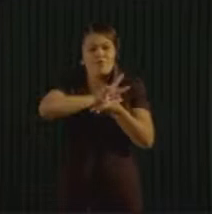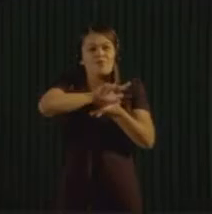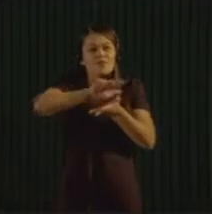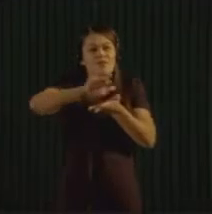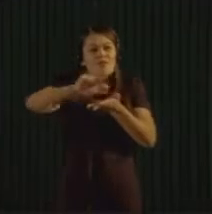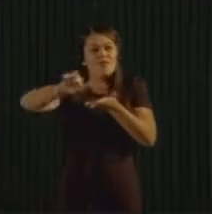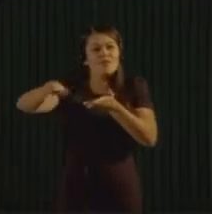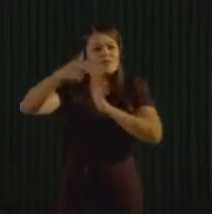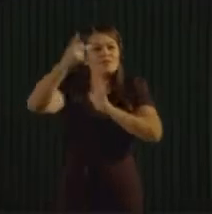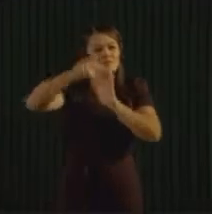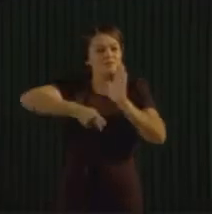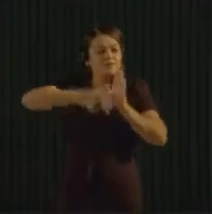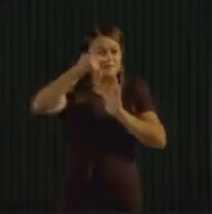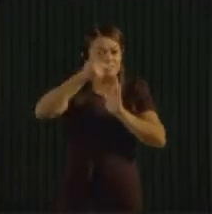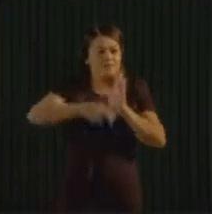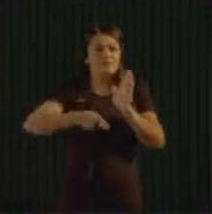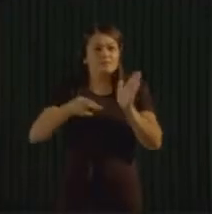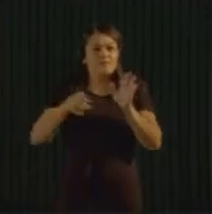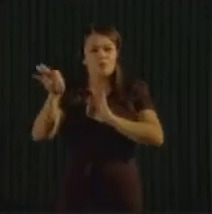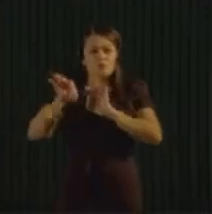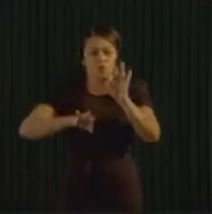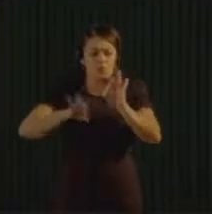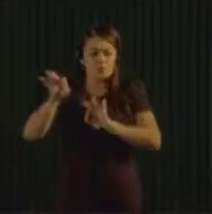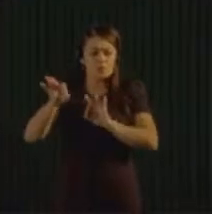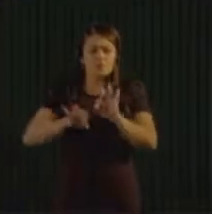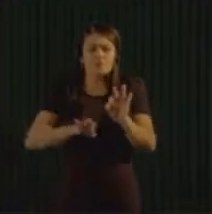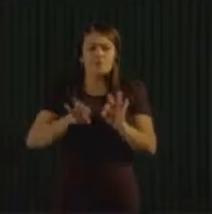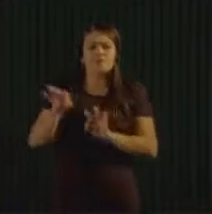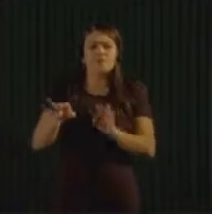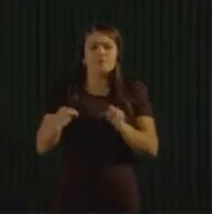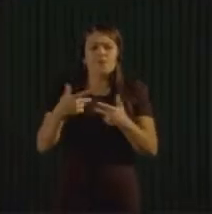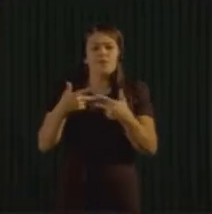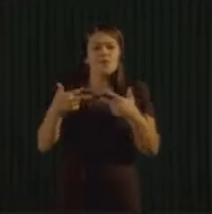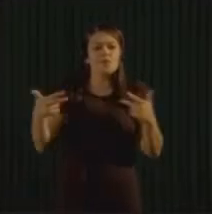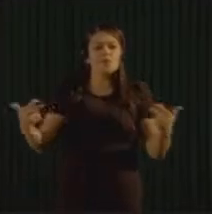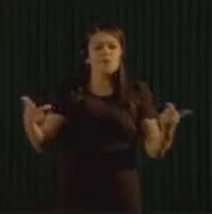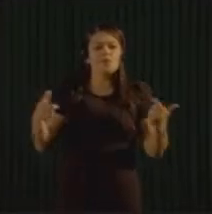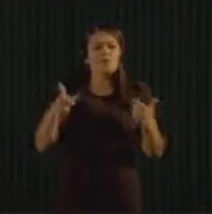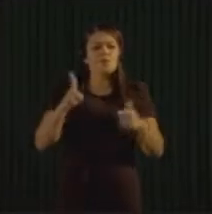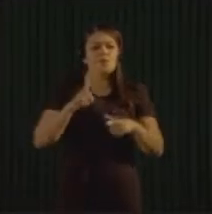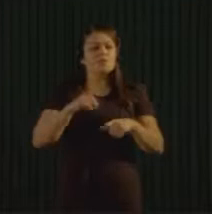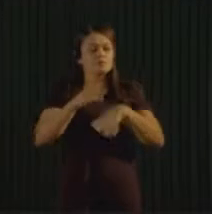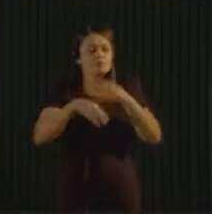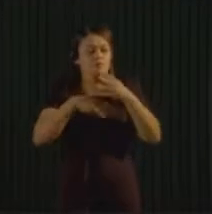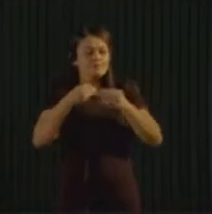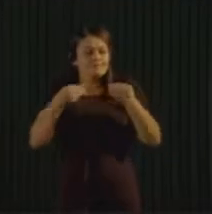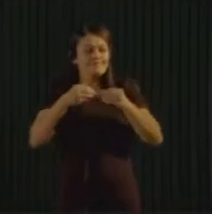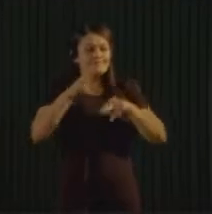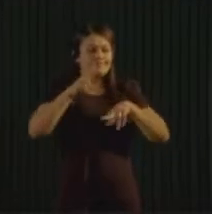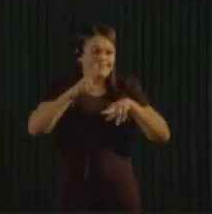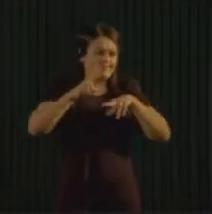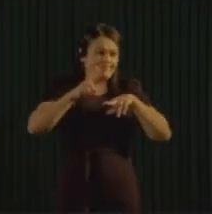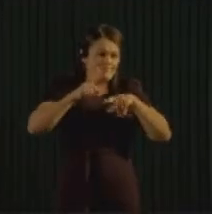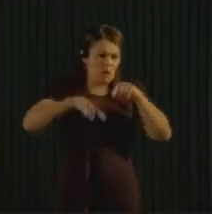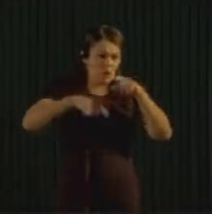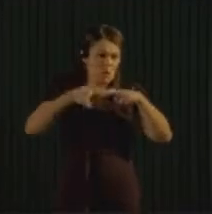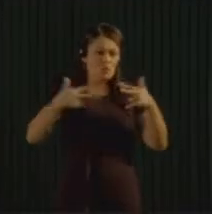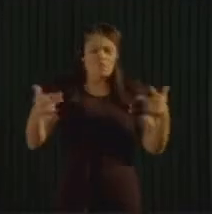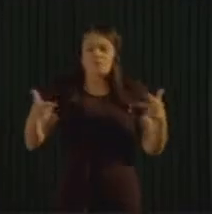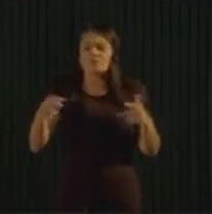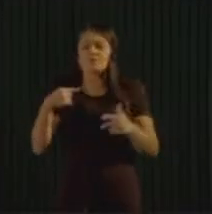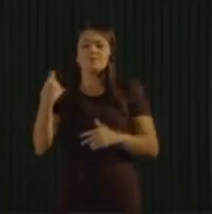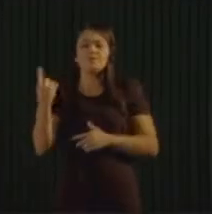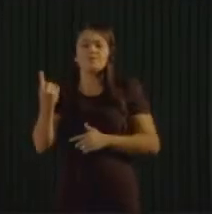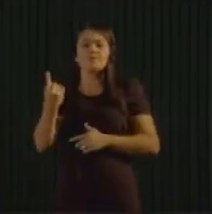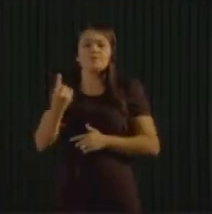is sponsored also by businesses. And then we kind of reconsolidate different